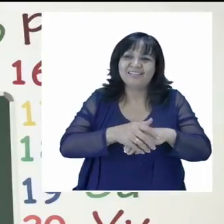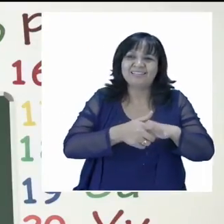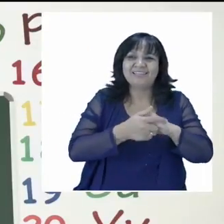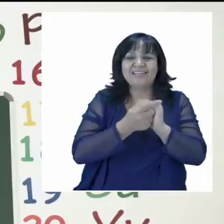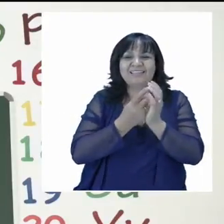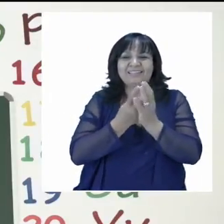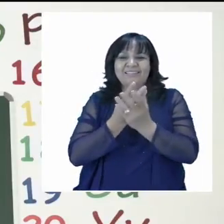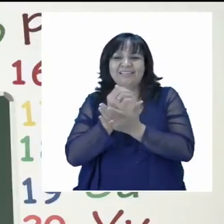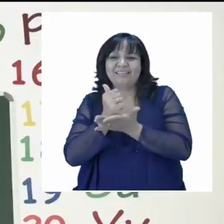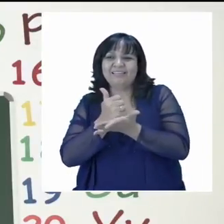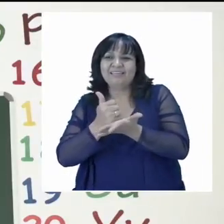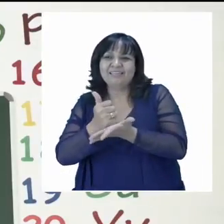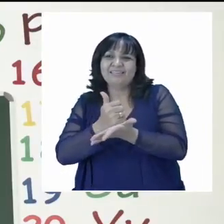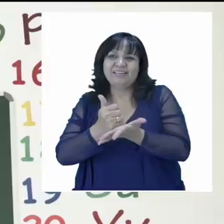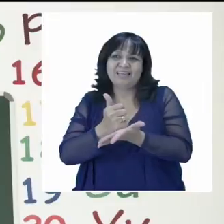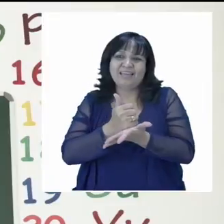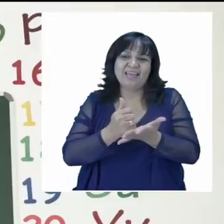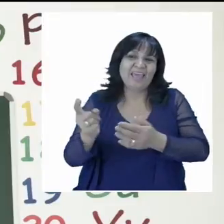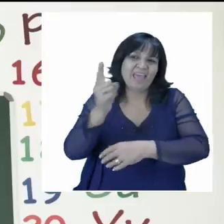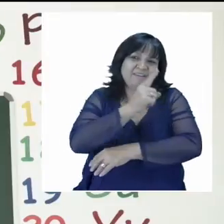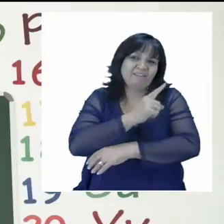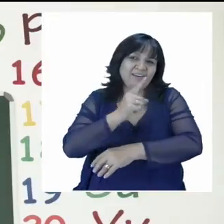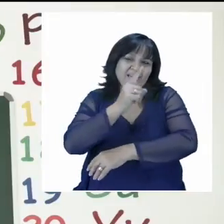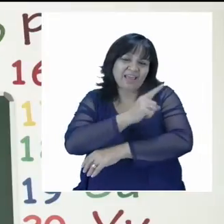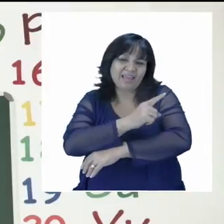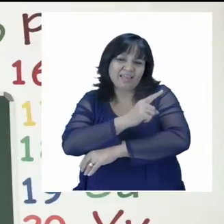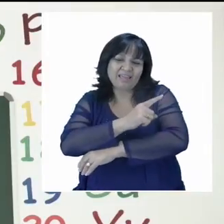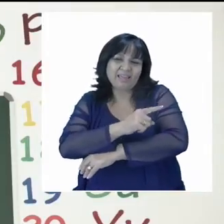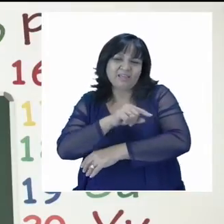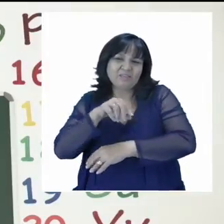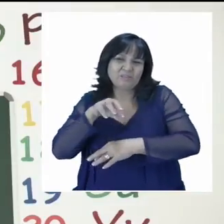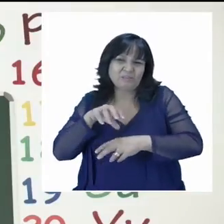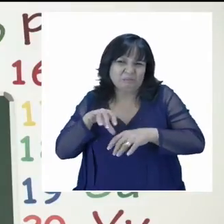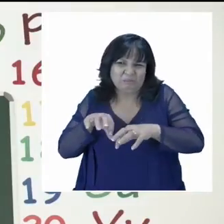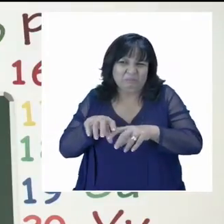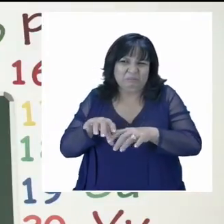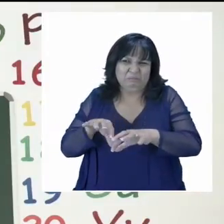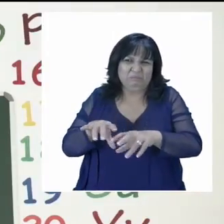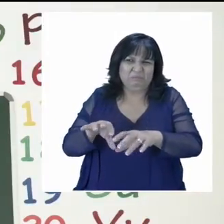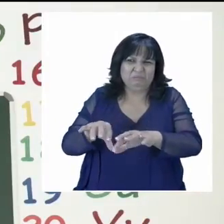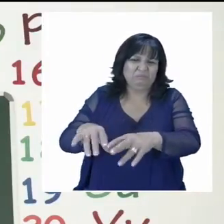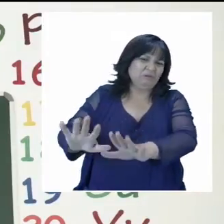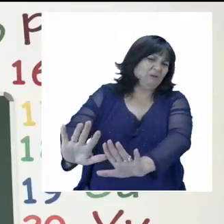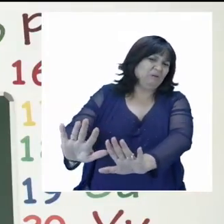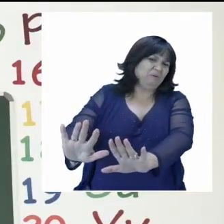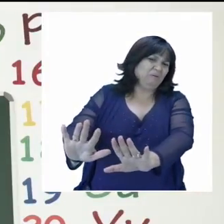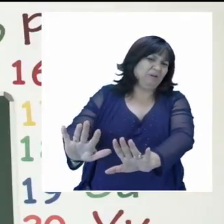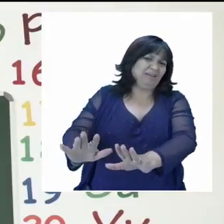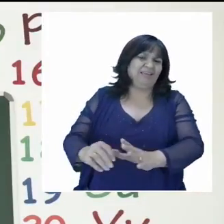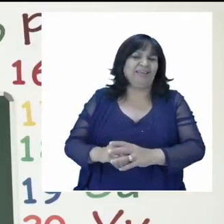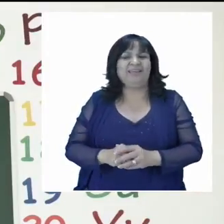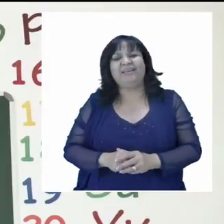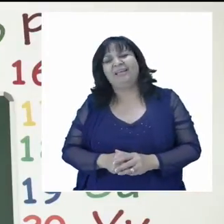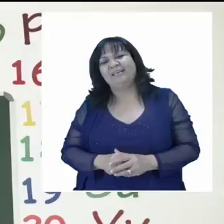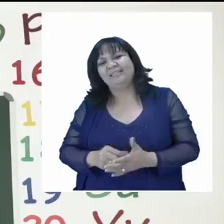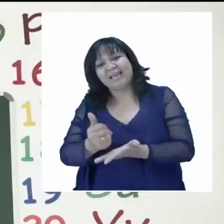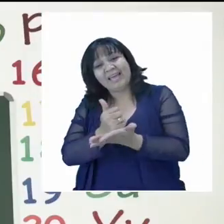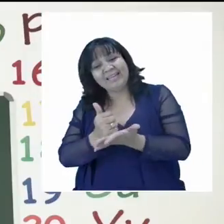Sanitize every day so the germs can stay away.